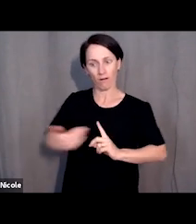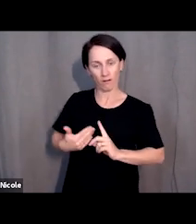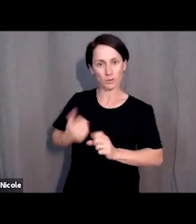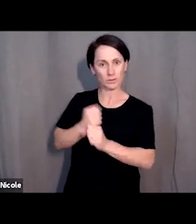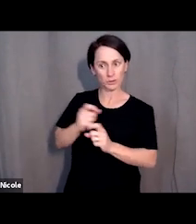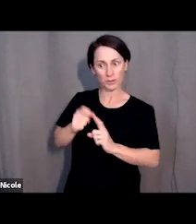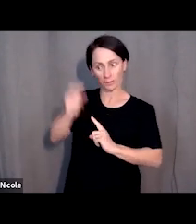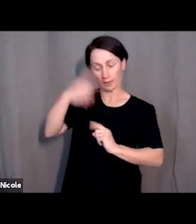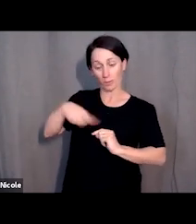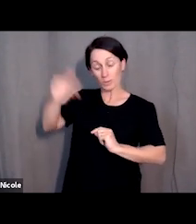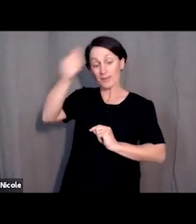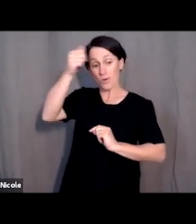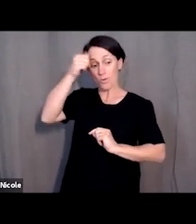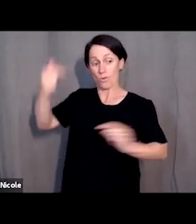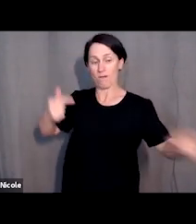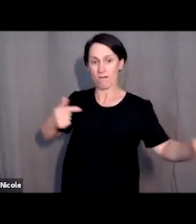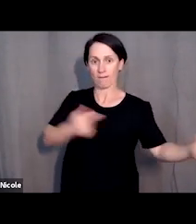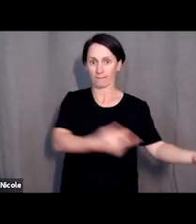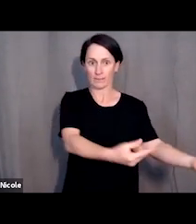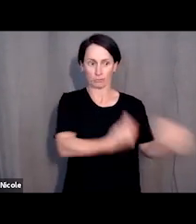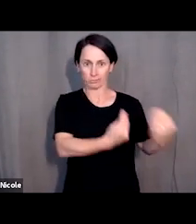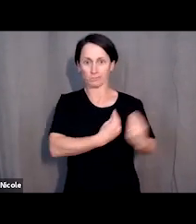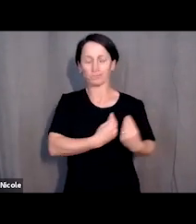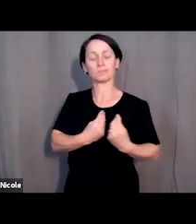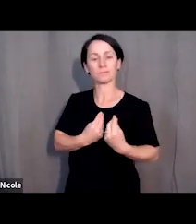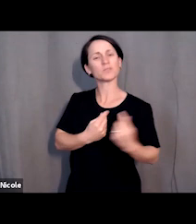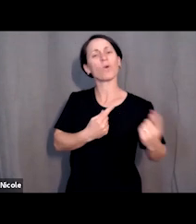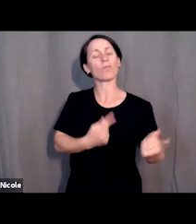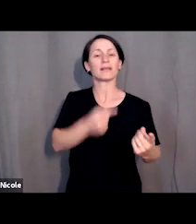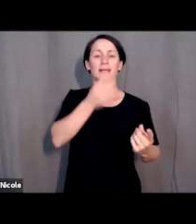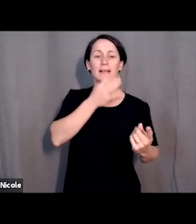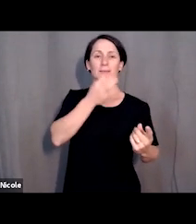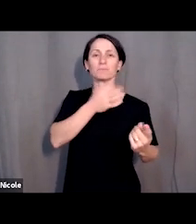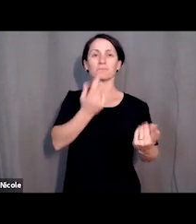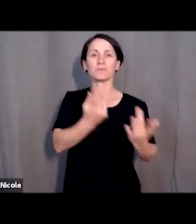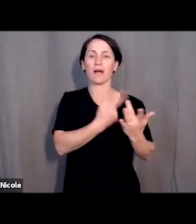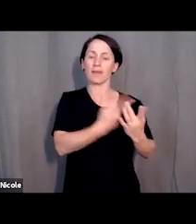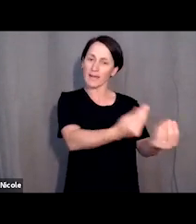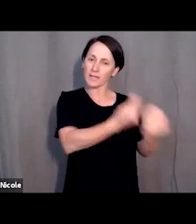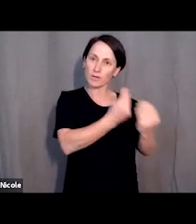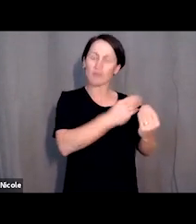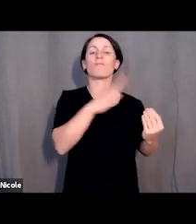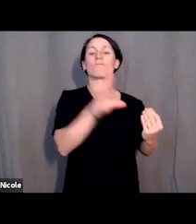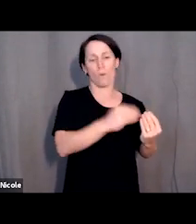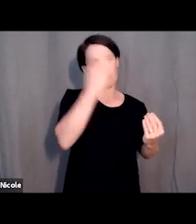reason. So that was a good example of some outreach work going, but the outreach was from the mental health service to the